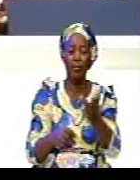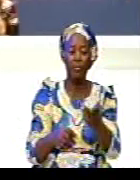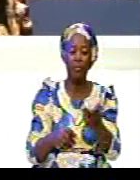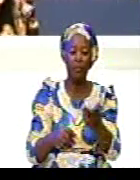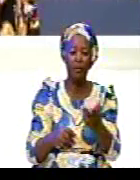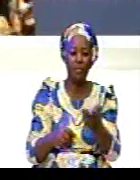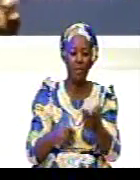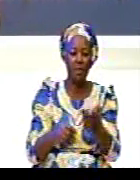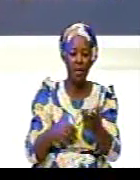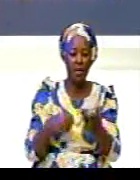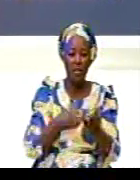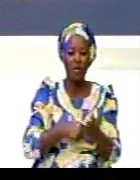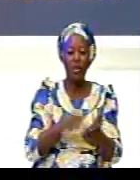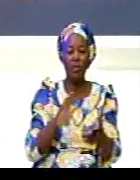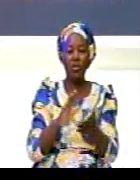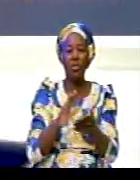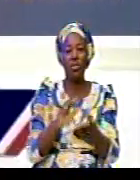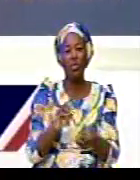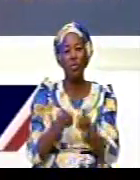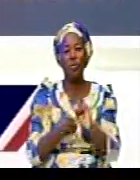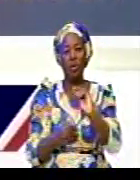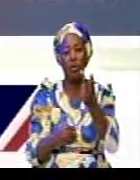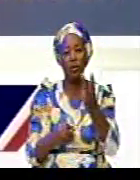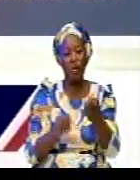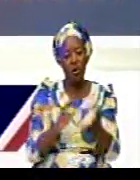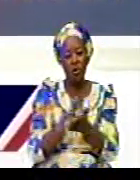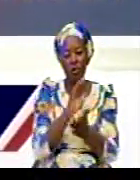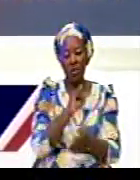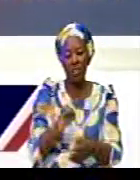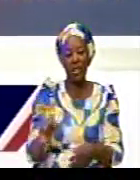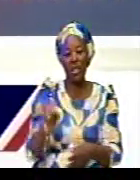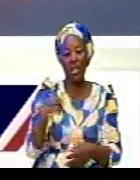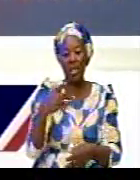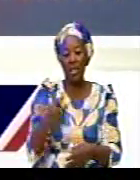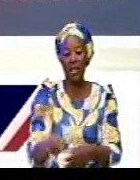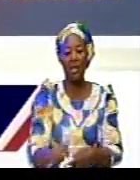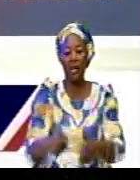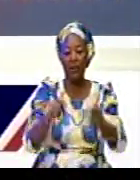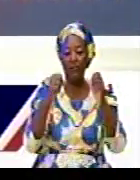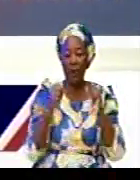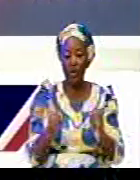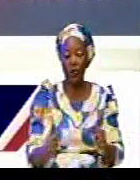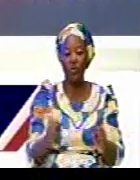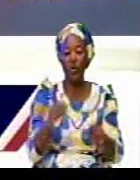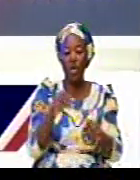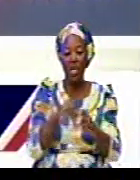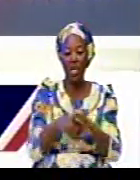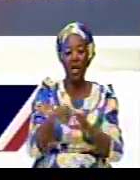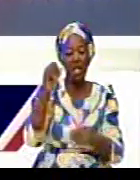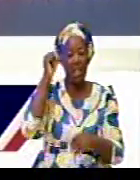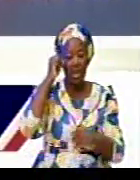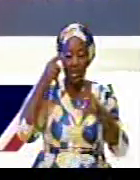two, trust in the virtue. It is declared truth. Trust